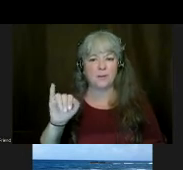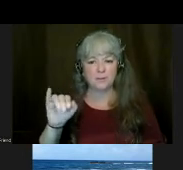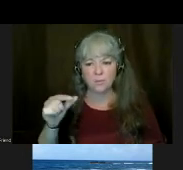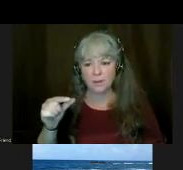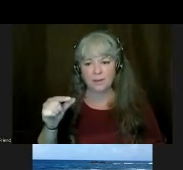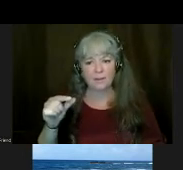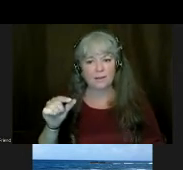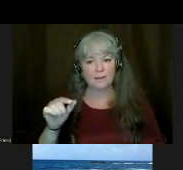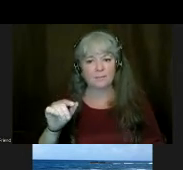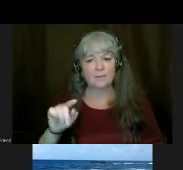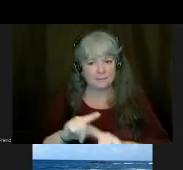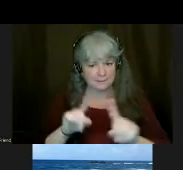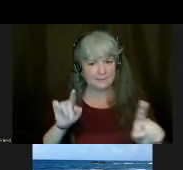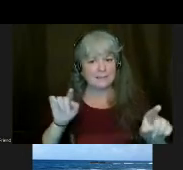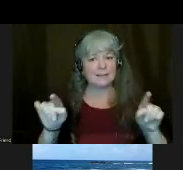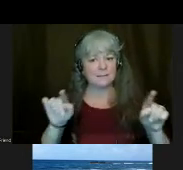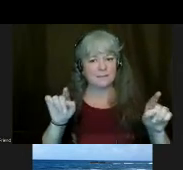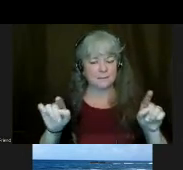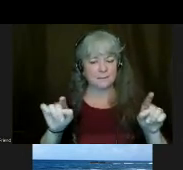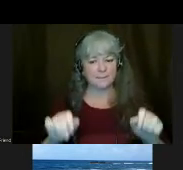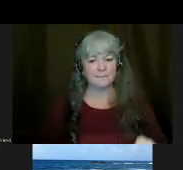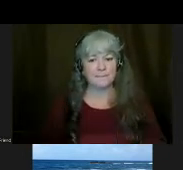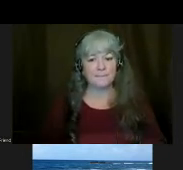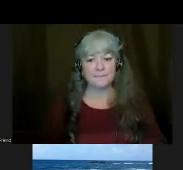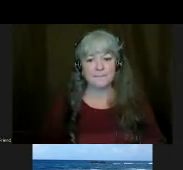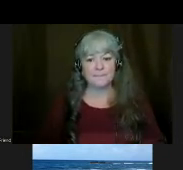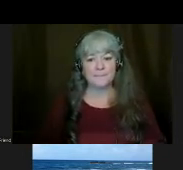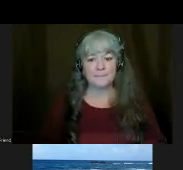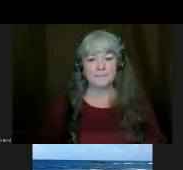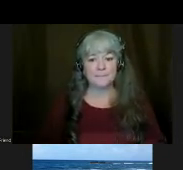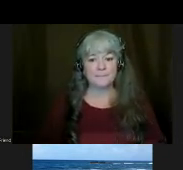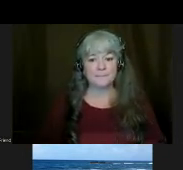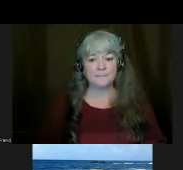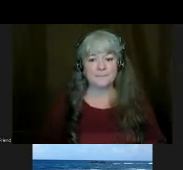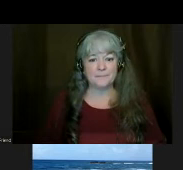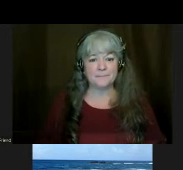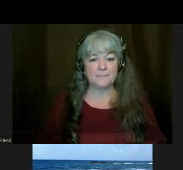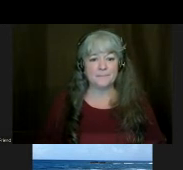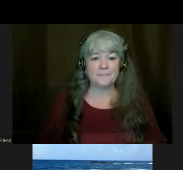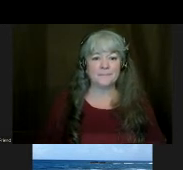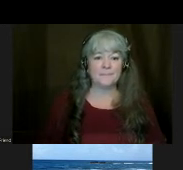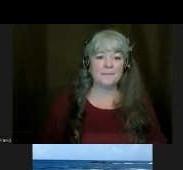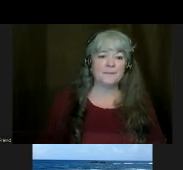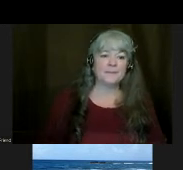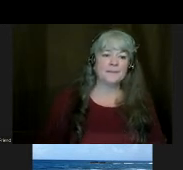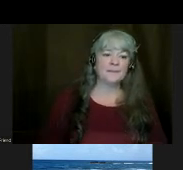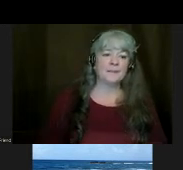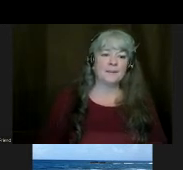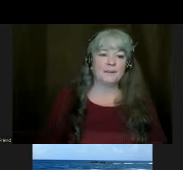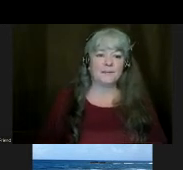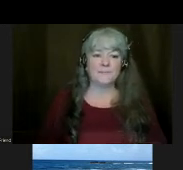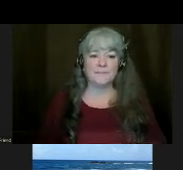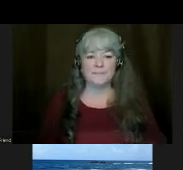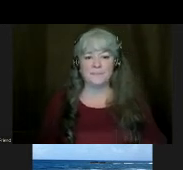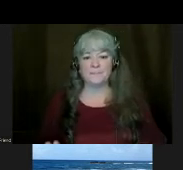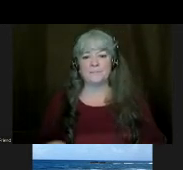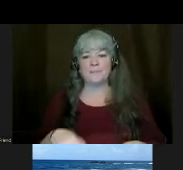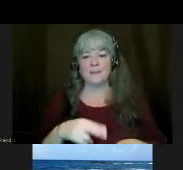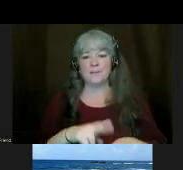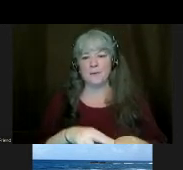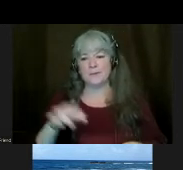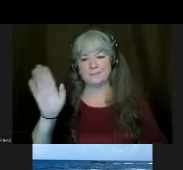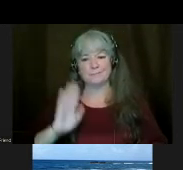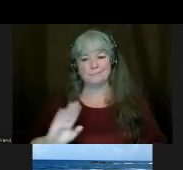Instagram. Of course, if there's a profile out there that has